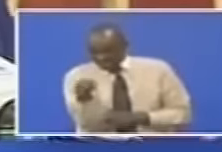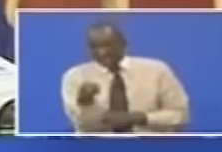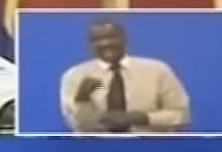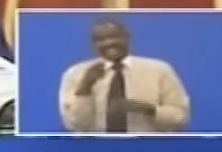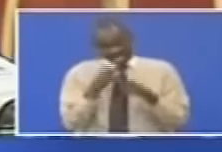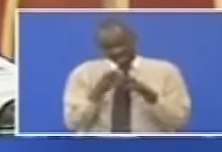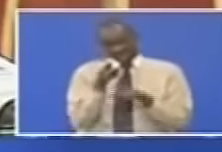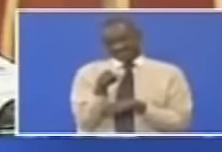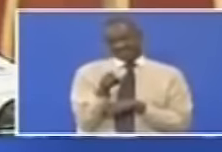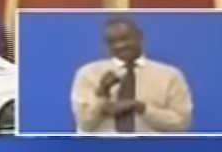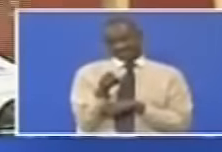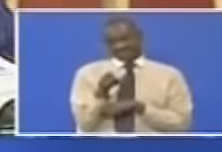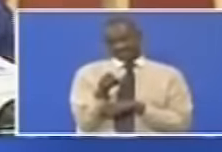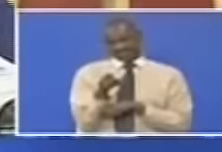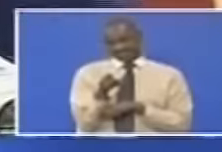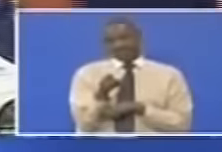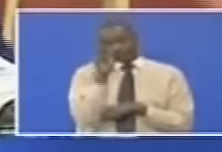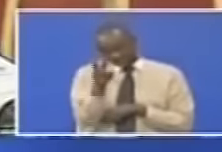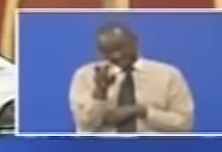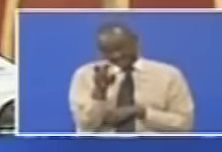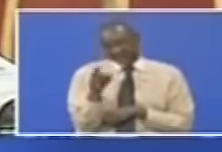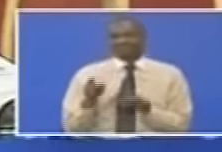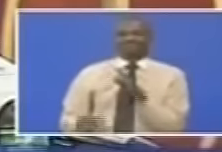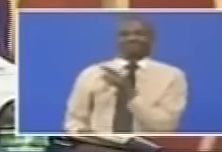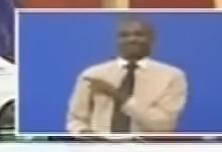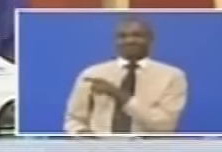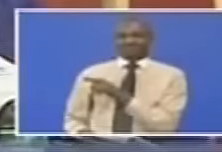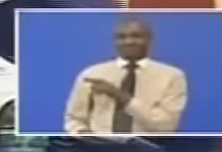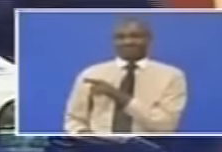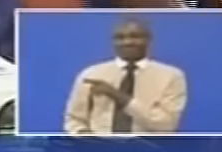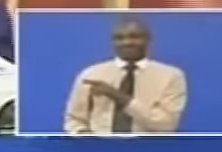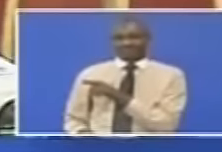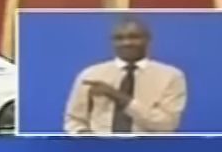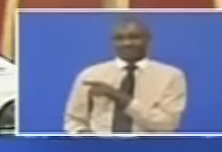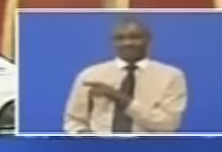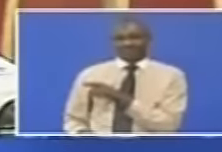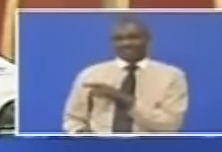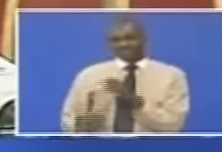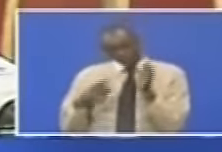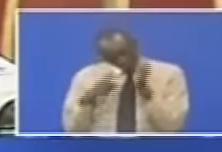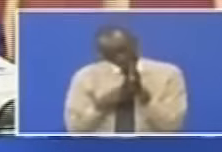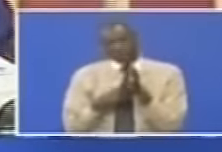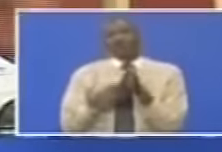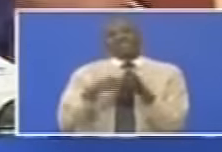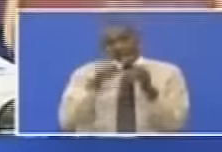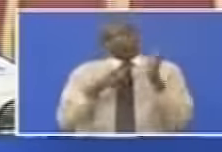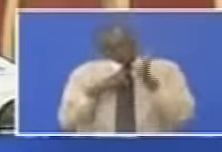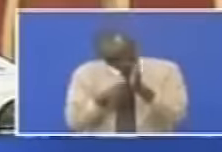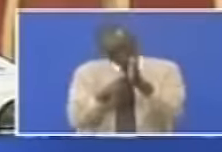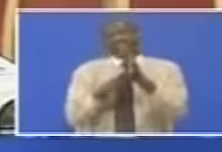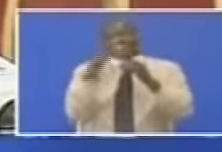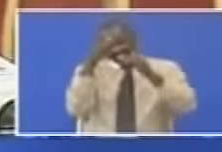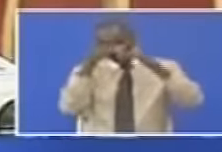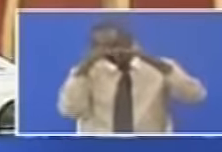line. As you see, you can see an onion, you're peeling it, its first layer, second